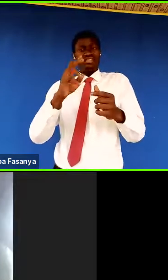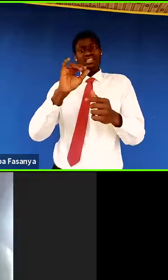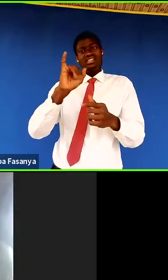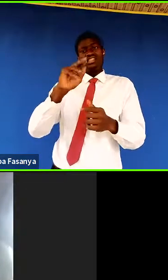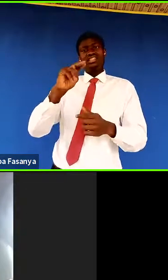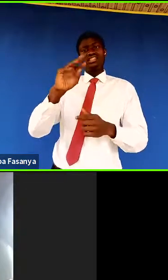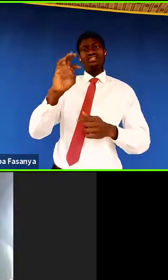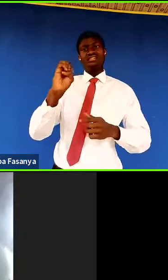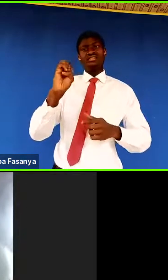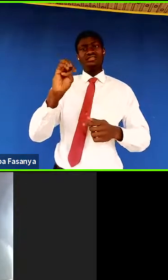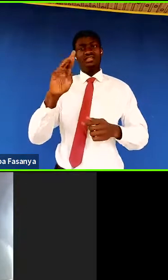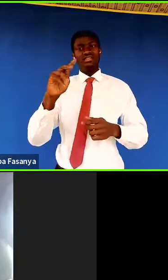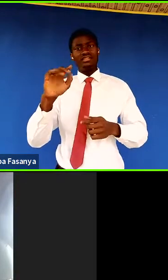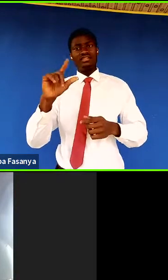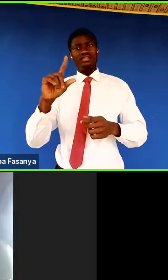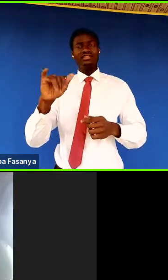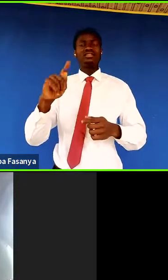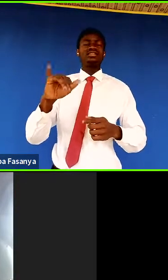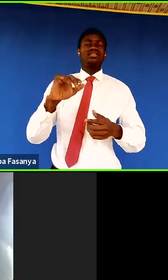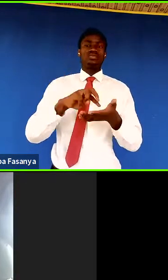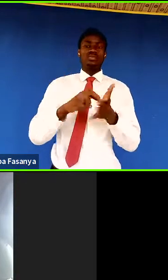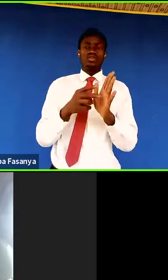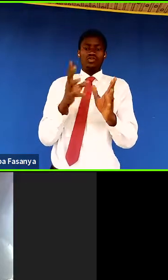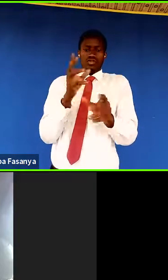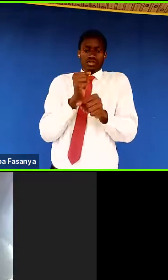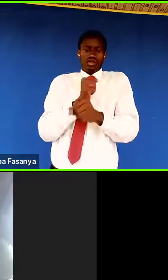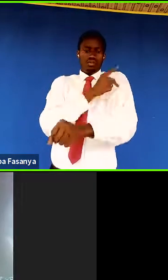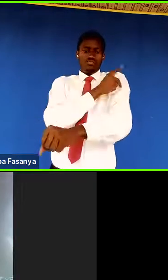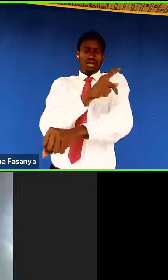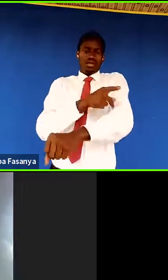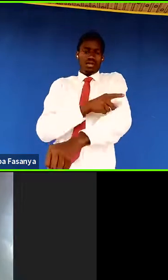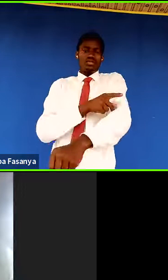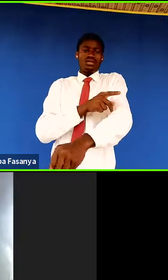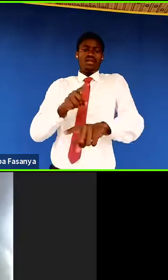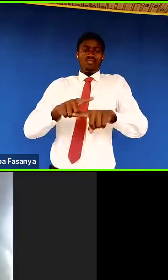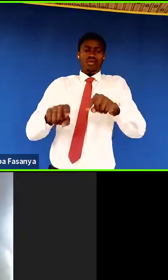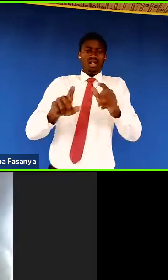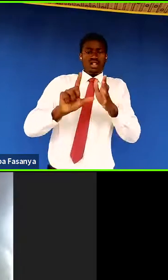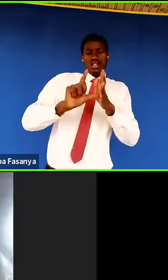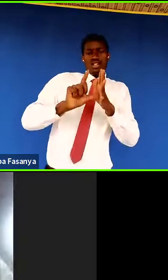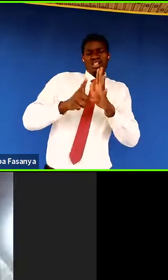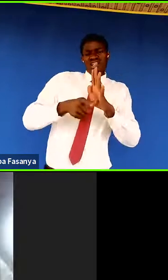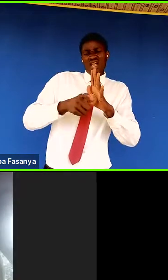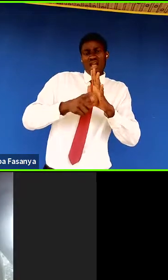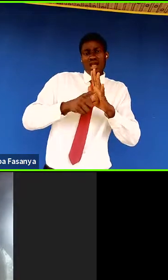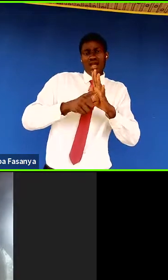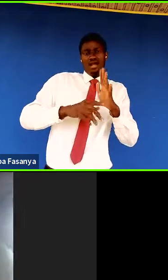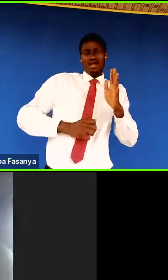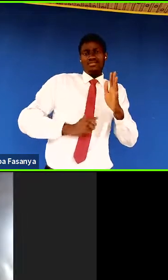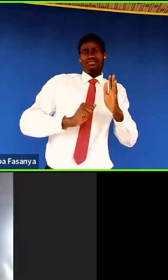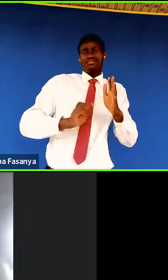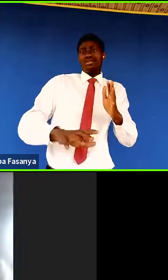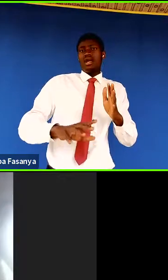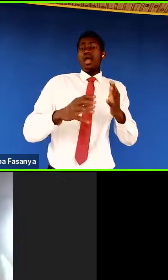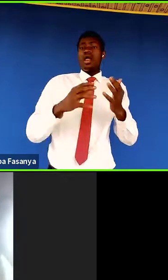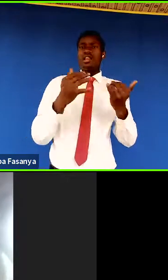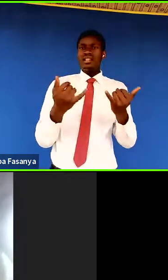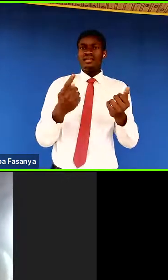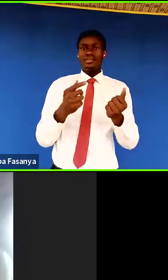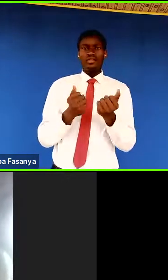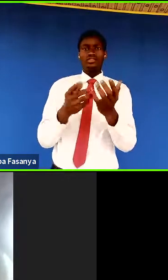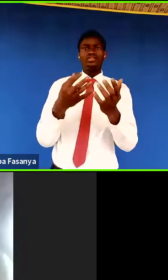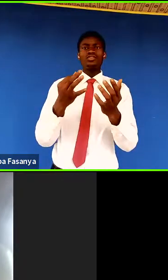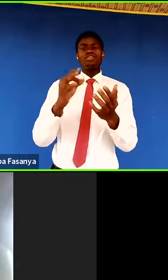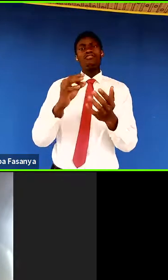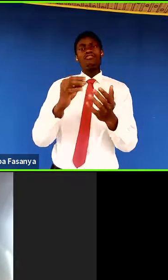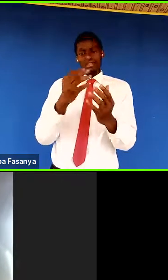you have gotten pregnant. Okay, so basically the causes of infertility are the same, whether we have primary